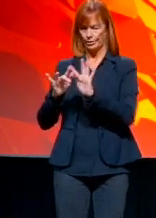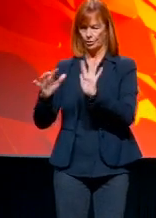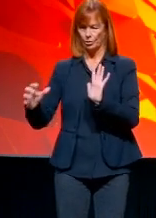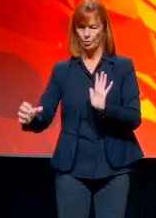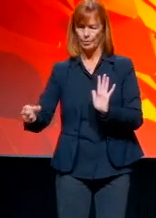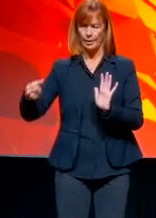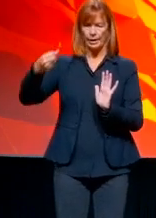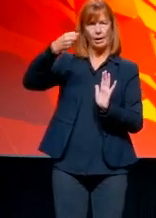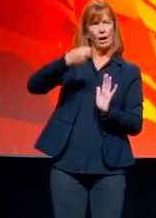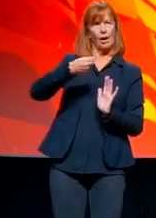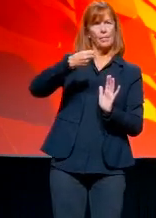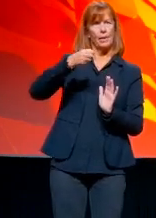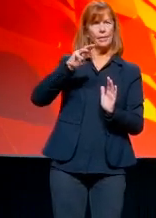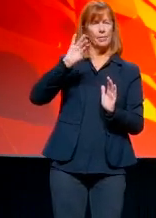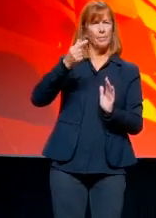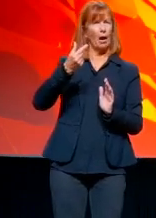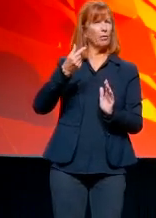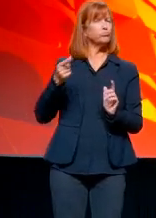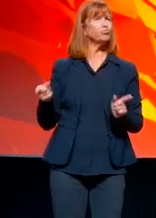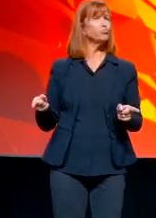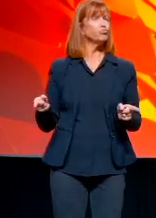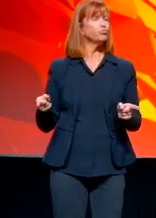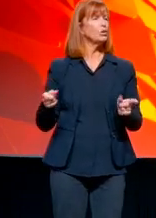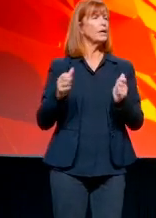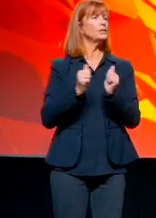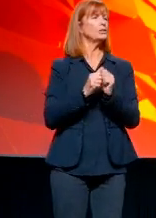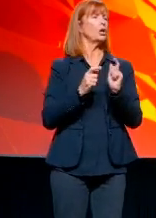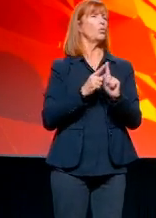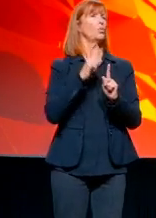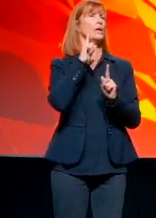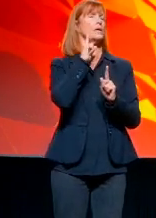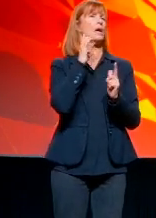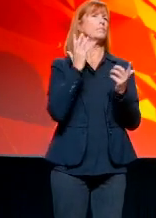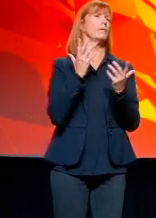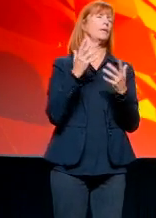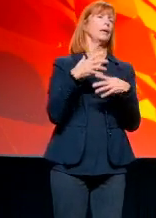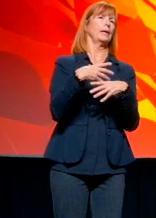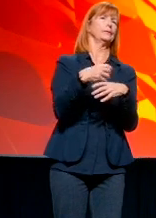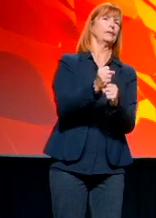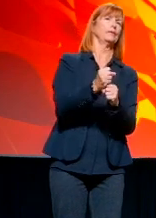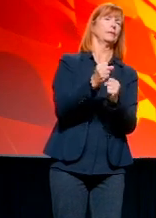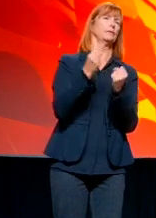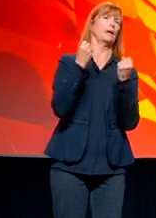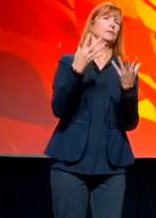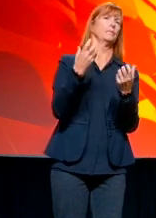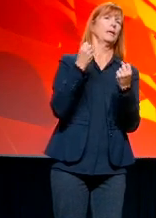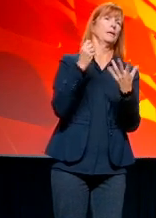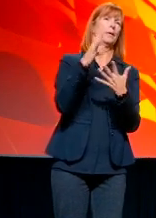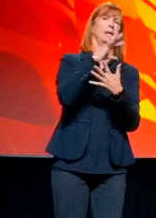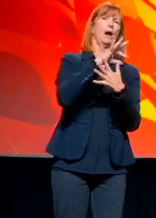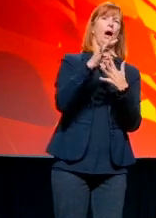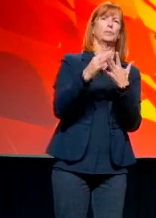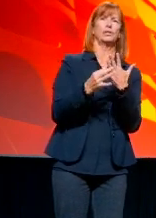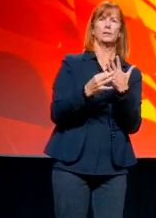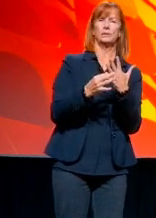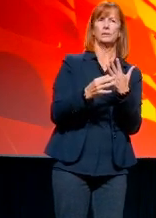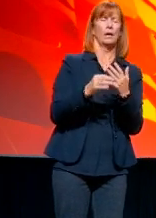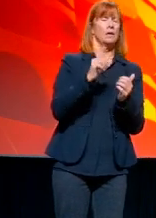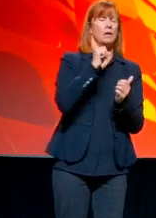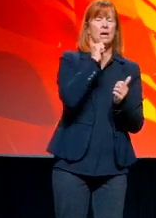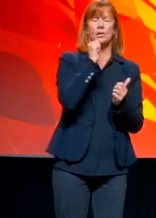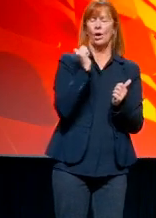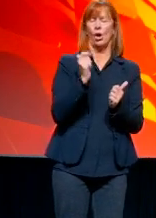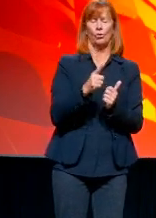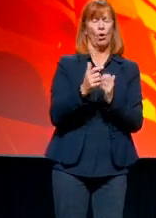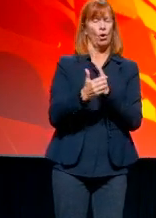with this, we can kind of synthesize and many different trajectories. Of course, not all trajectory will be successful after